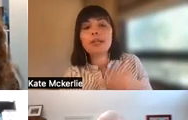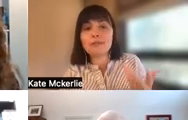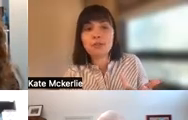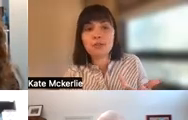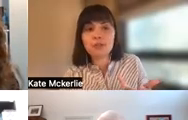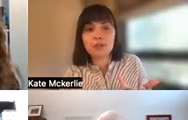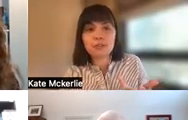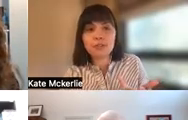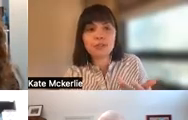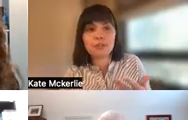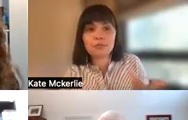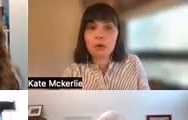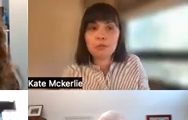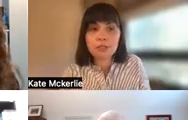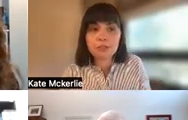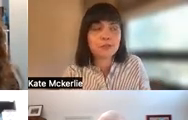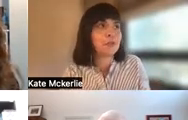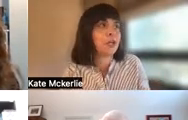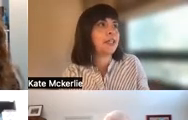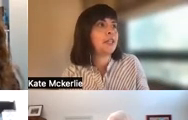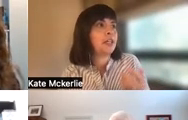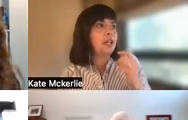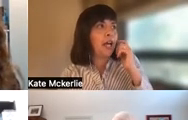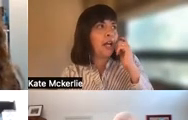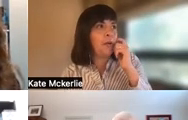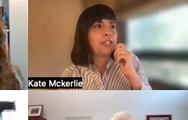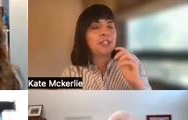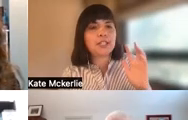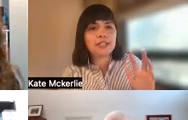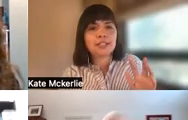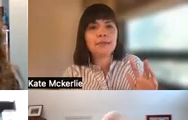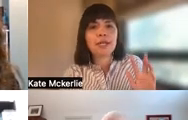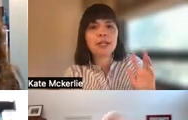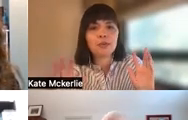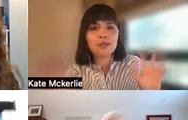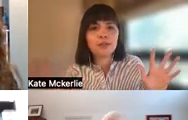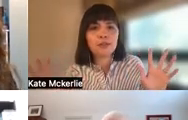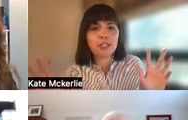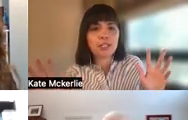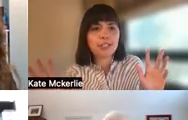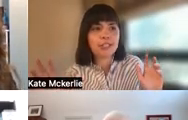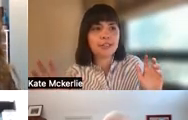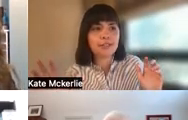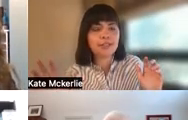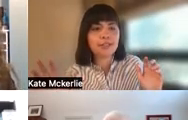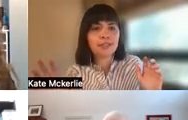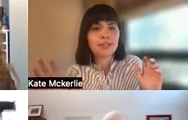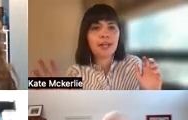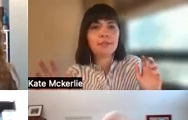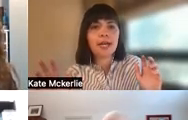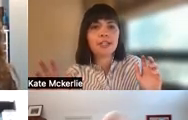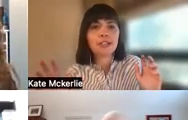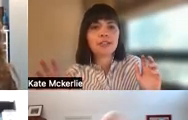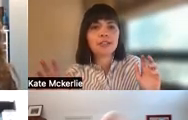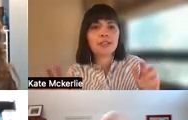the, maybe not too far into the future, hopefully soon, right? And I want you to pick one of your rich ideas